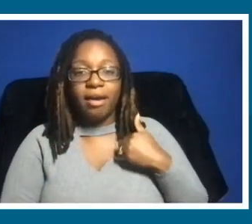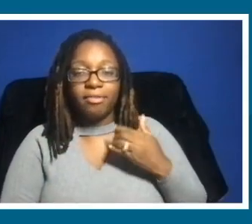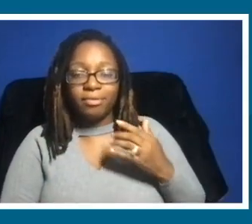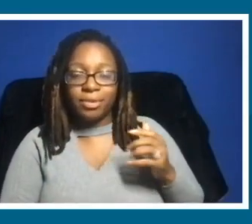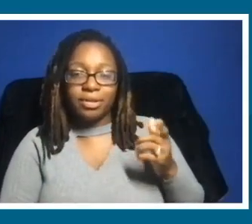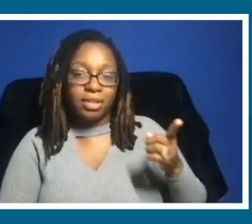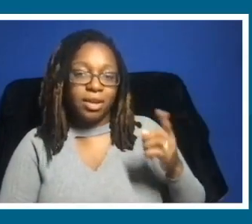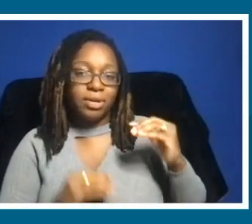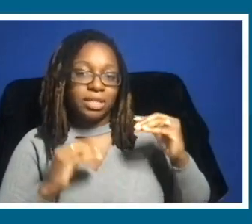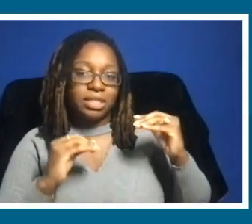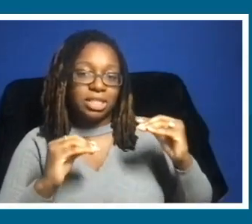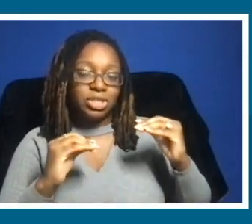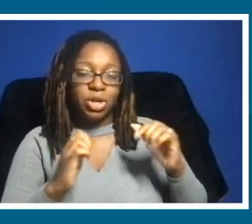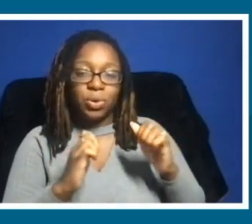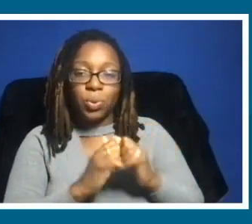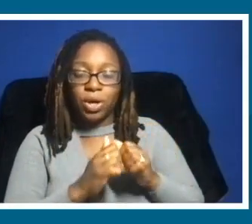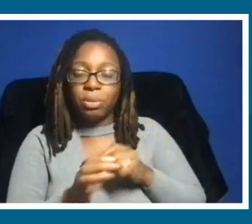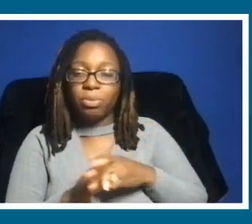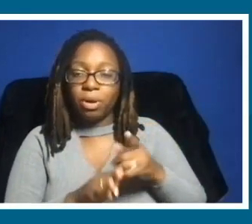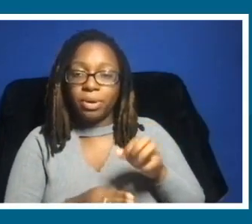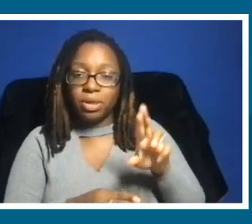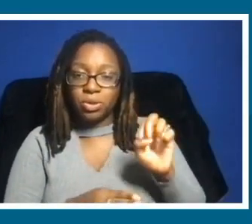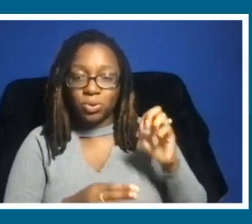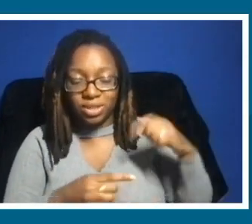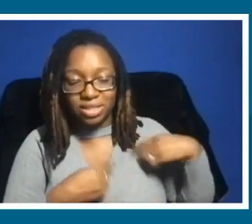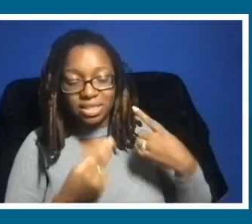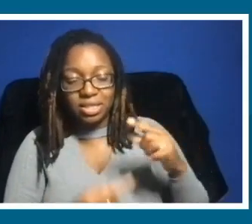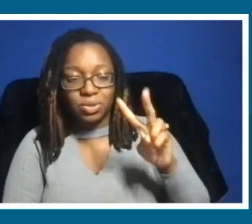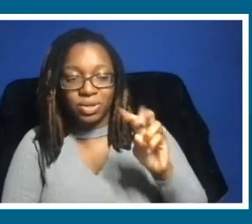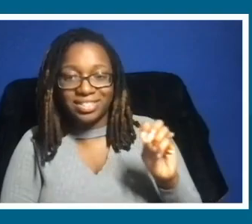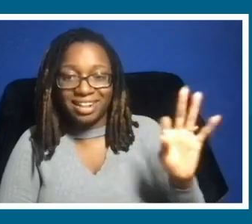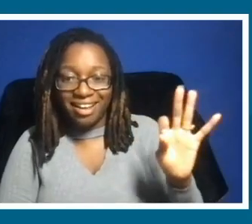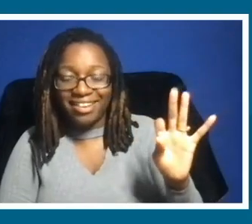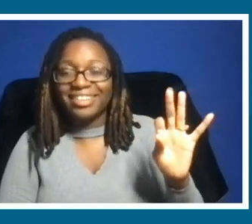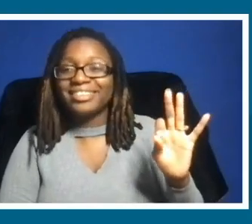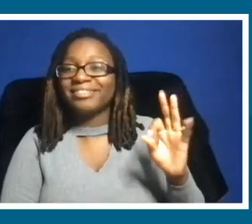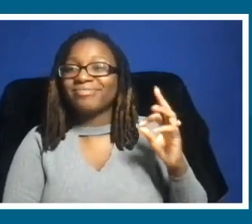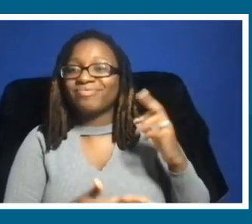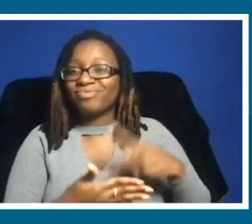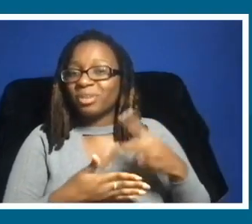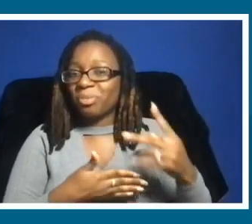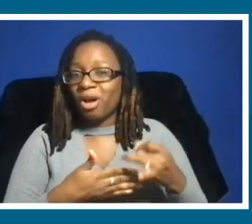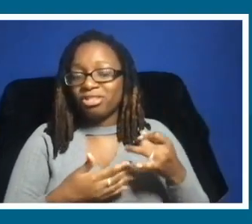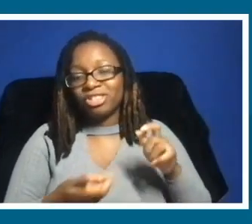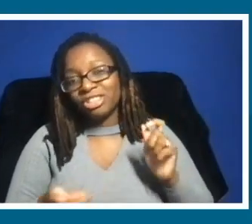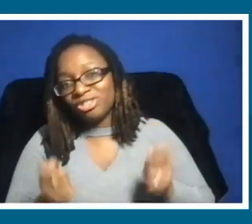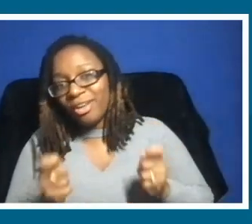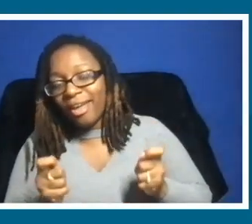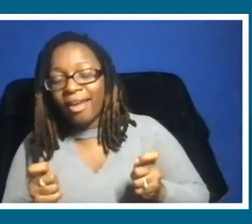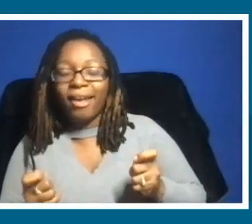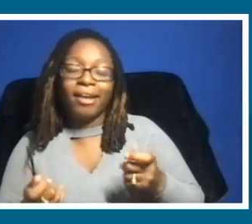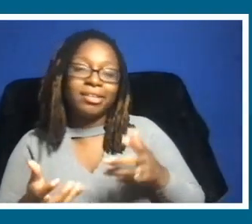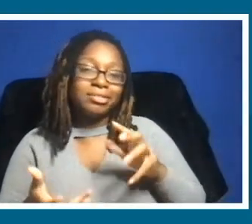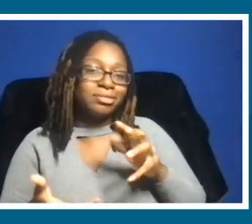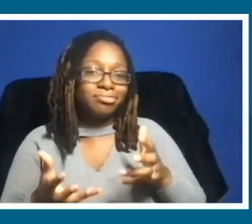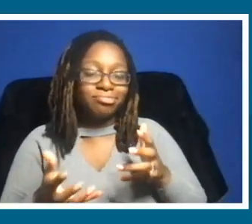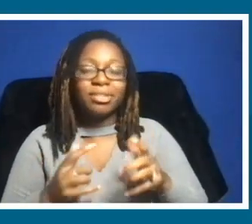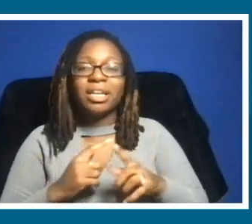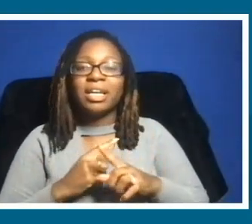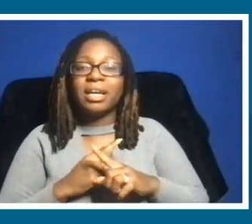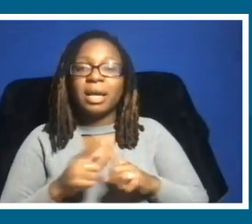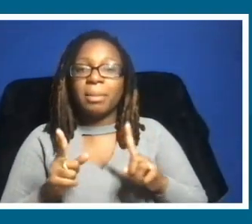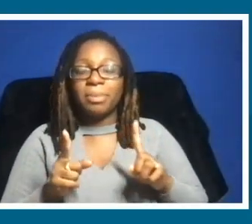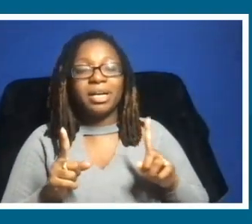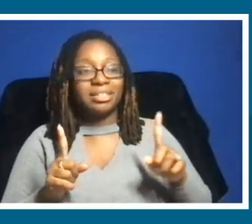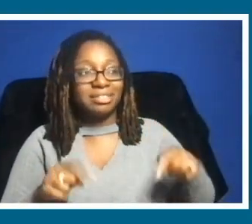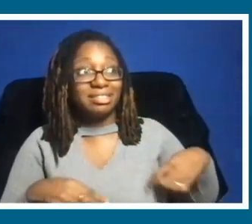Primary Sources since 2009. So the project has changed and shifted over the years, but central throughout all of